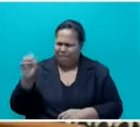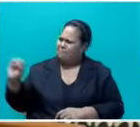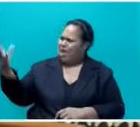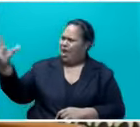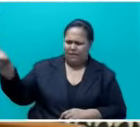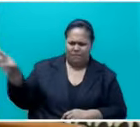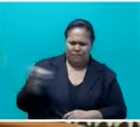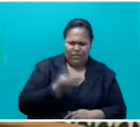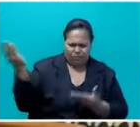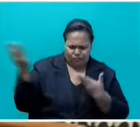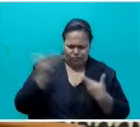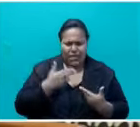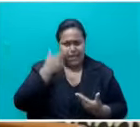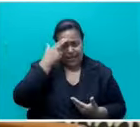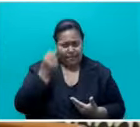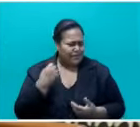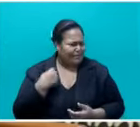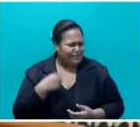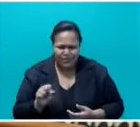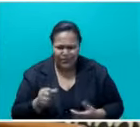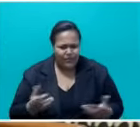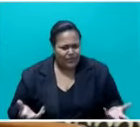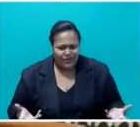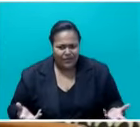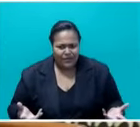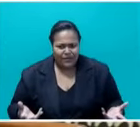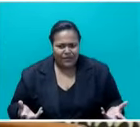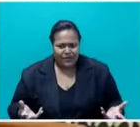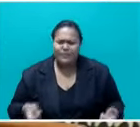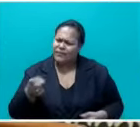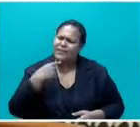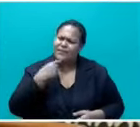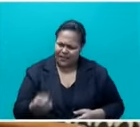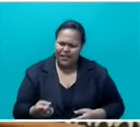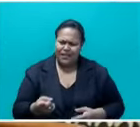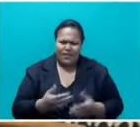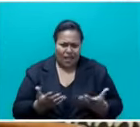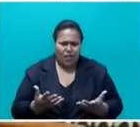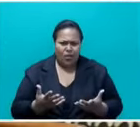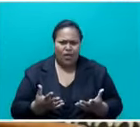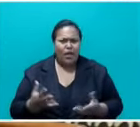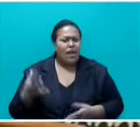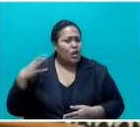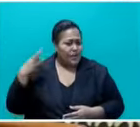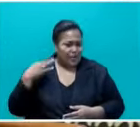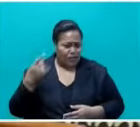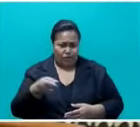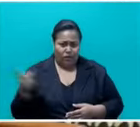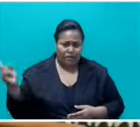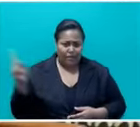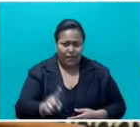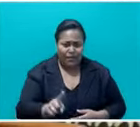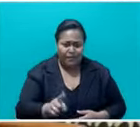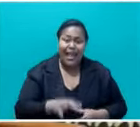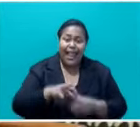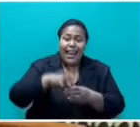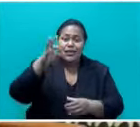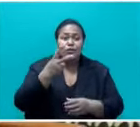bill. And not mention that Honorable Nwaikula's nomination, Mr. Speaker, in elections in